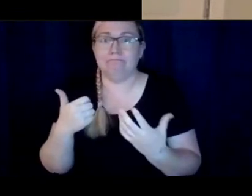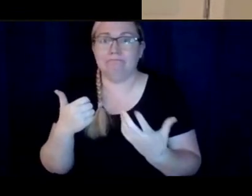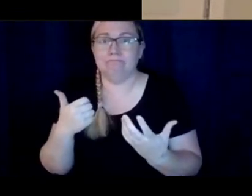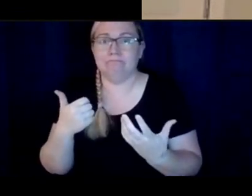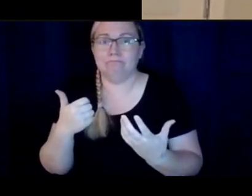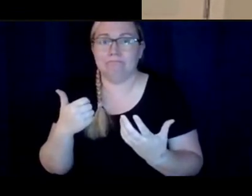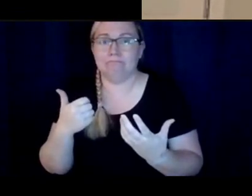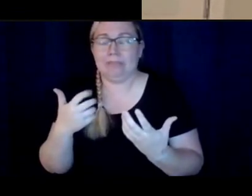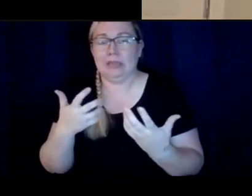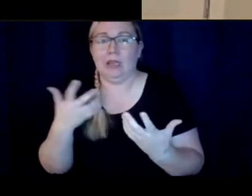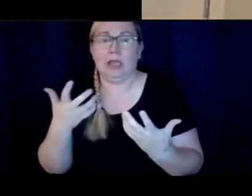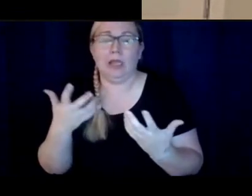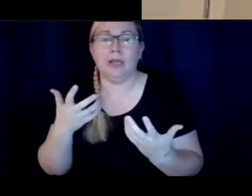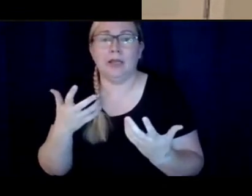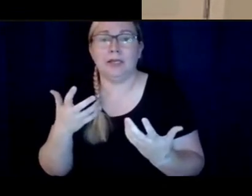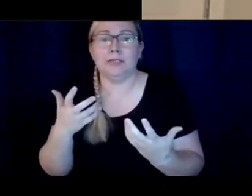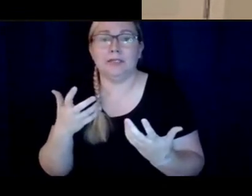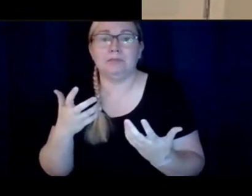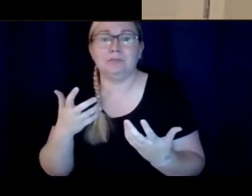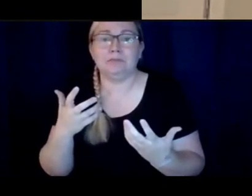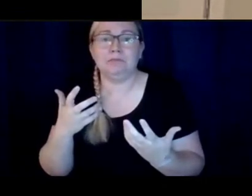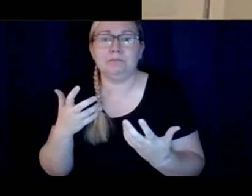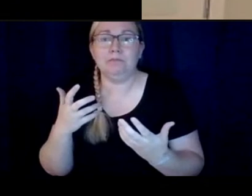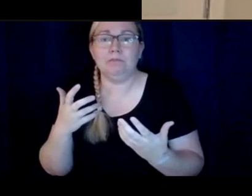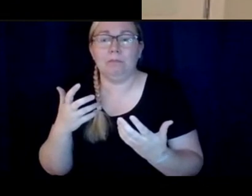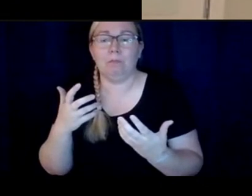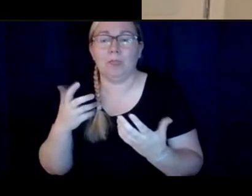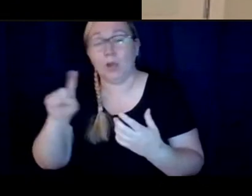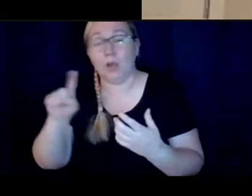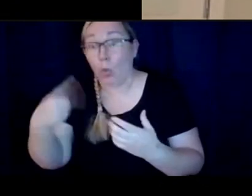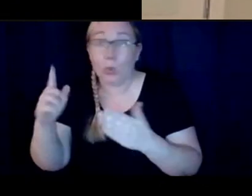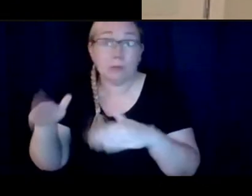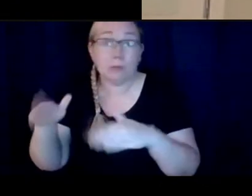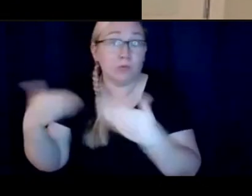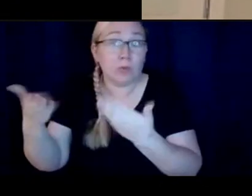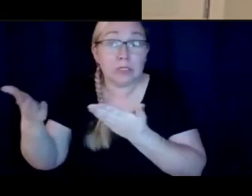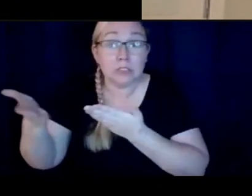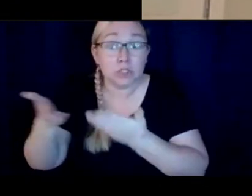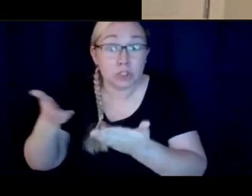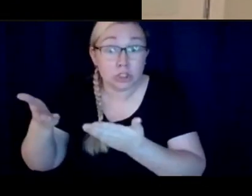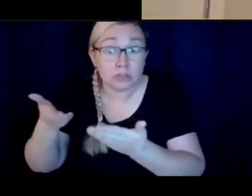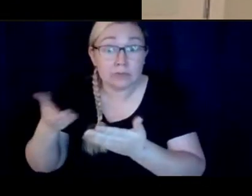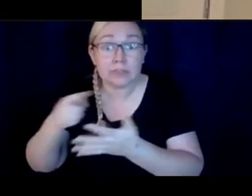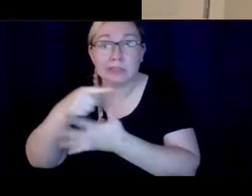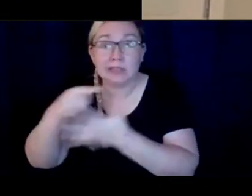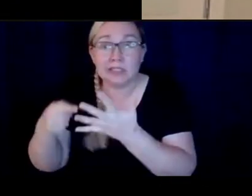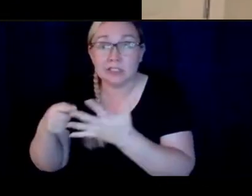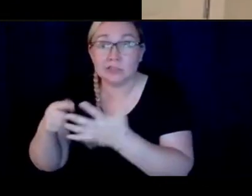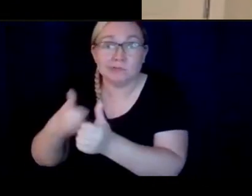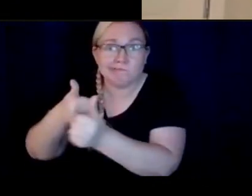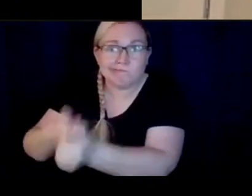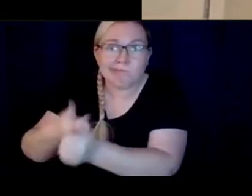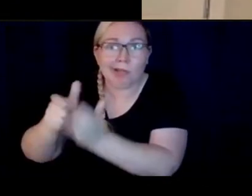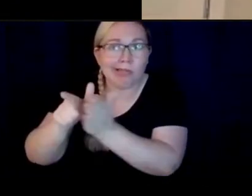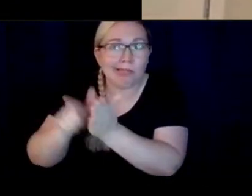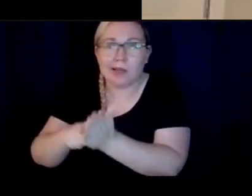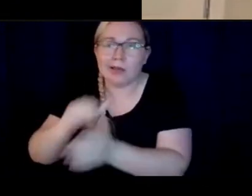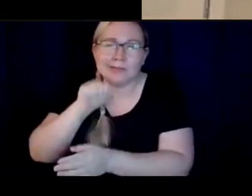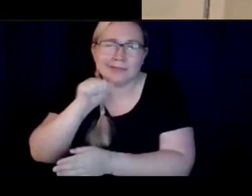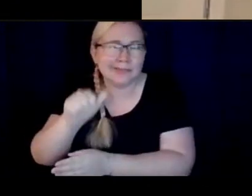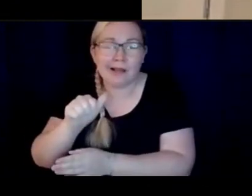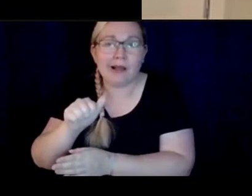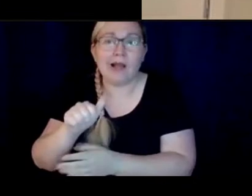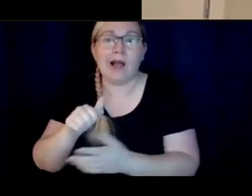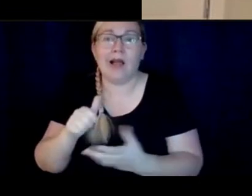university to provide services for the board of compliance, right?